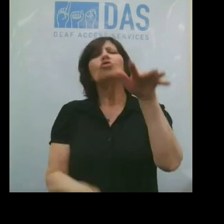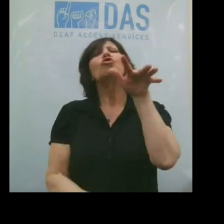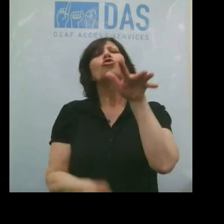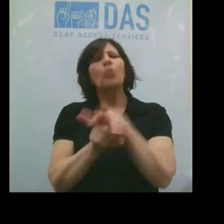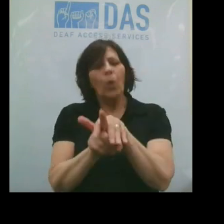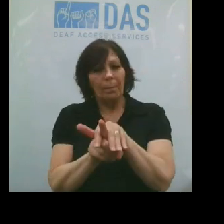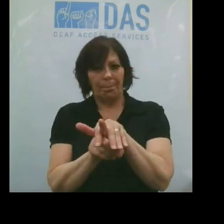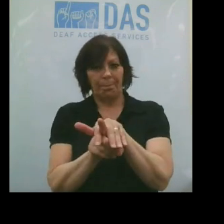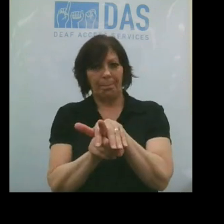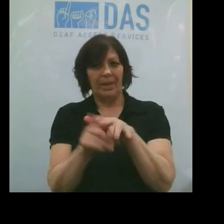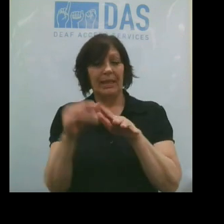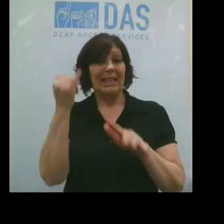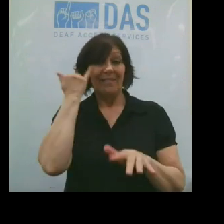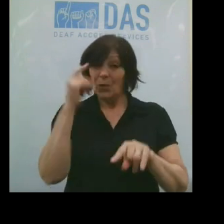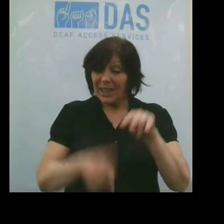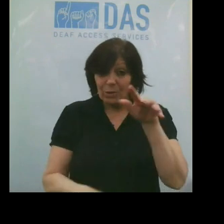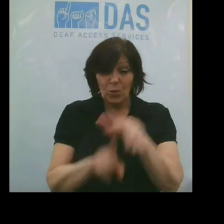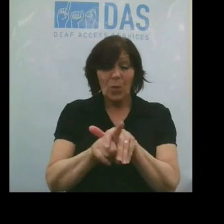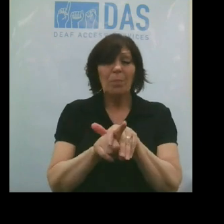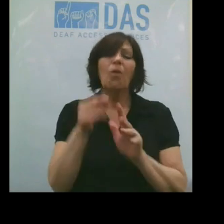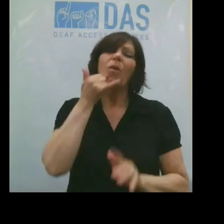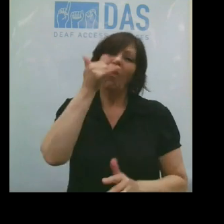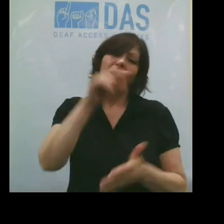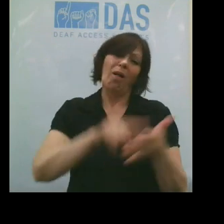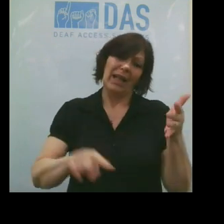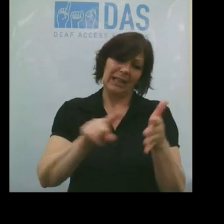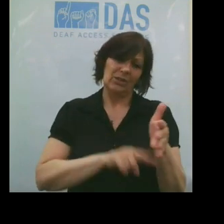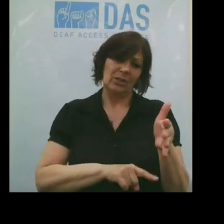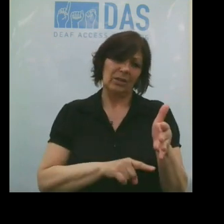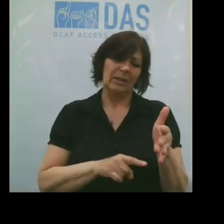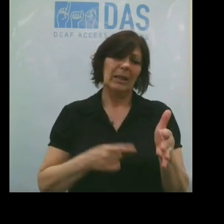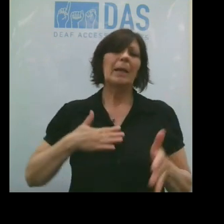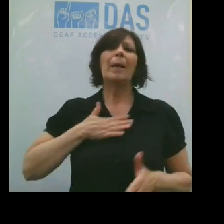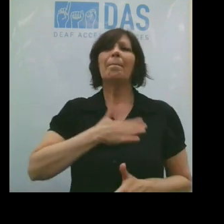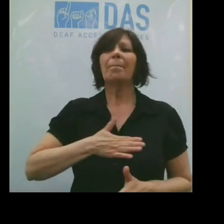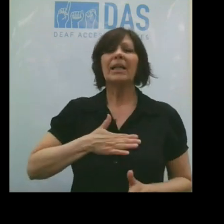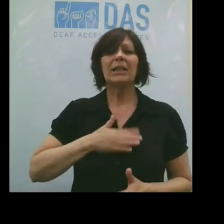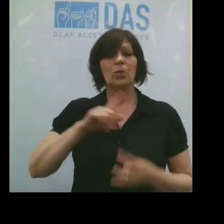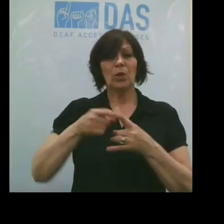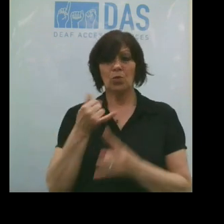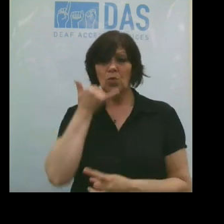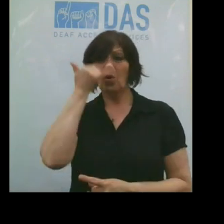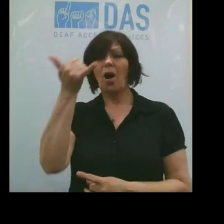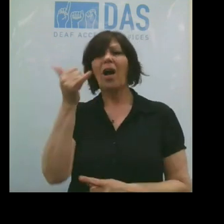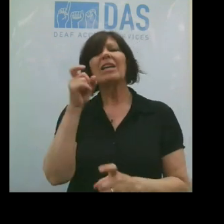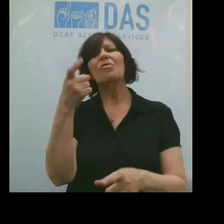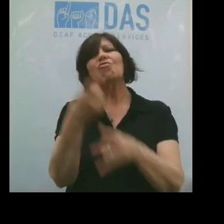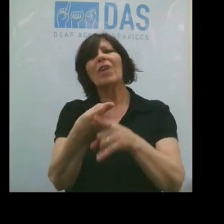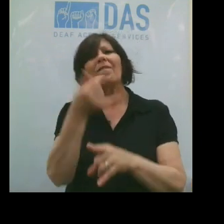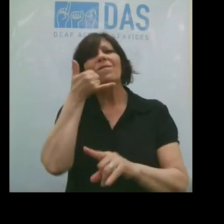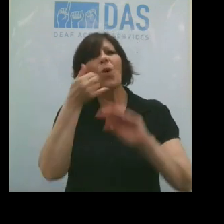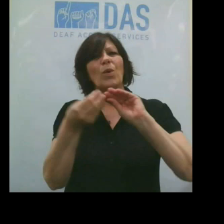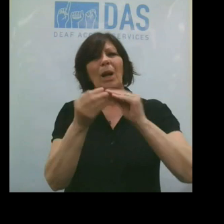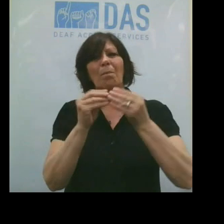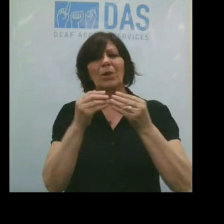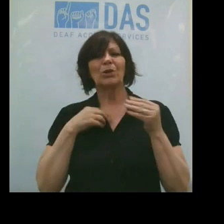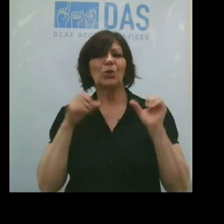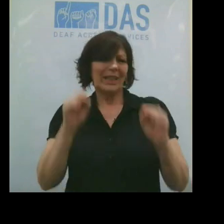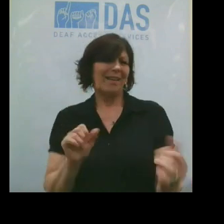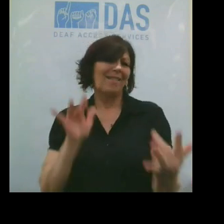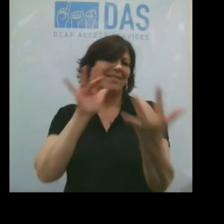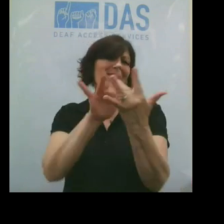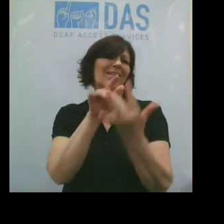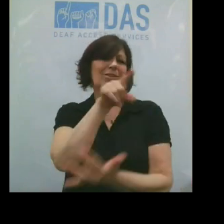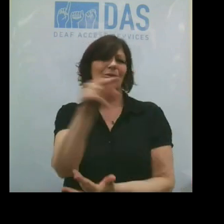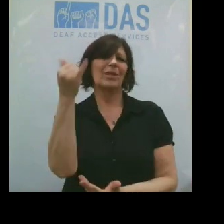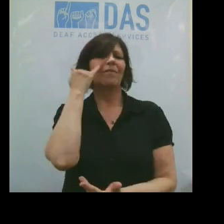or call if you're not going to be able to make it. And also, please give the call takers the correct phone number so we can contact you in case you